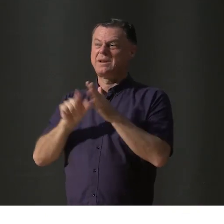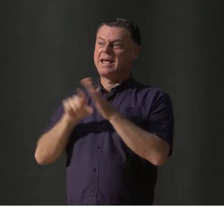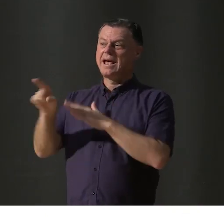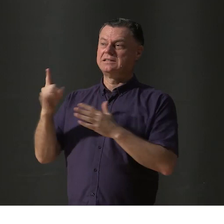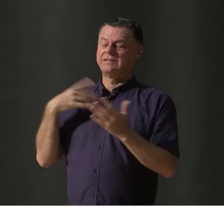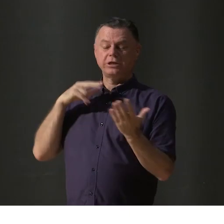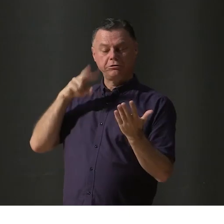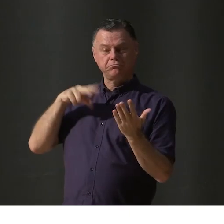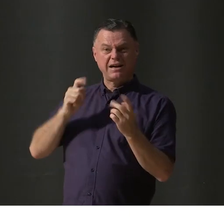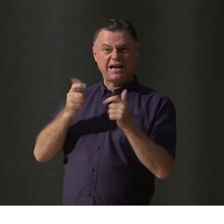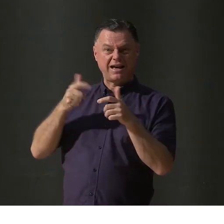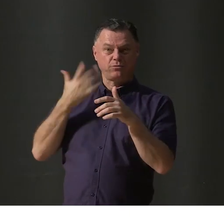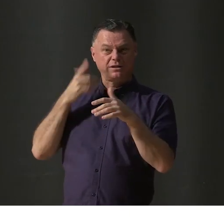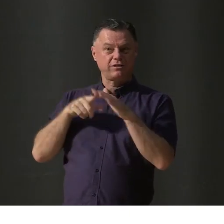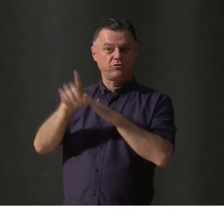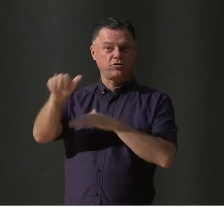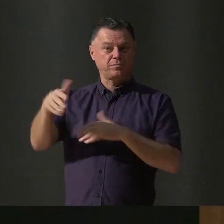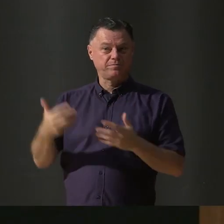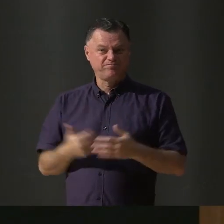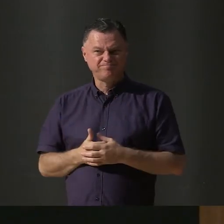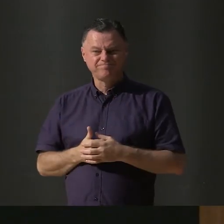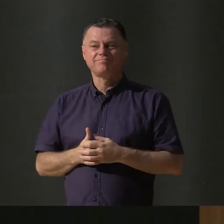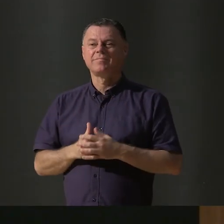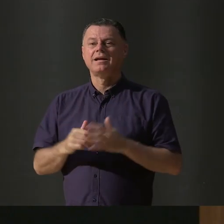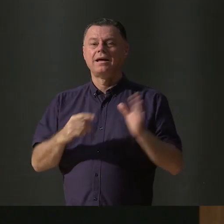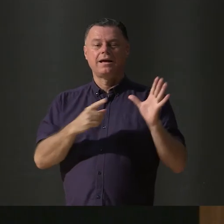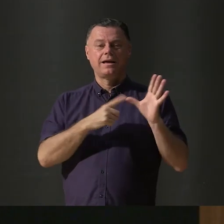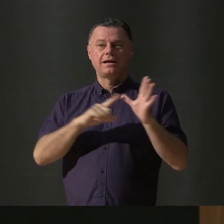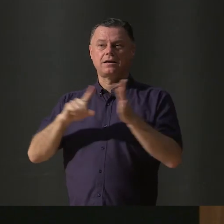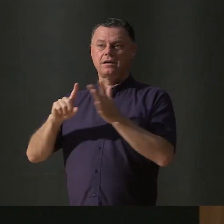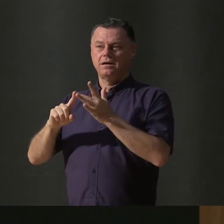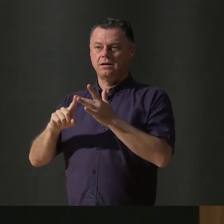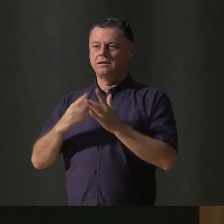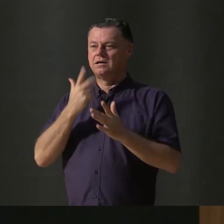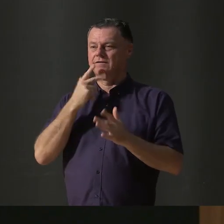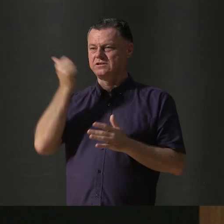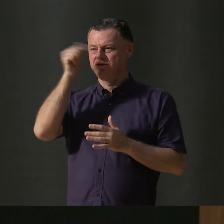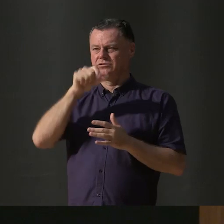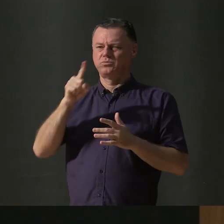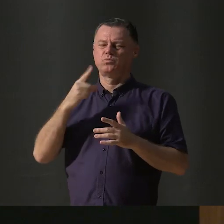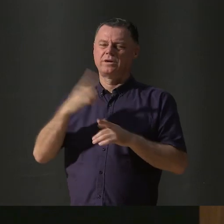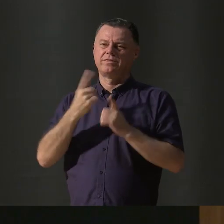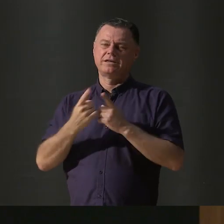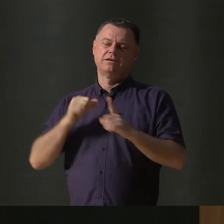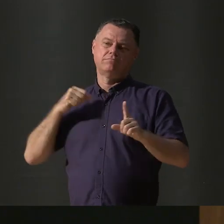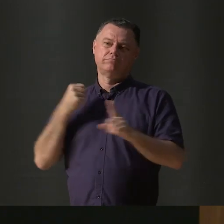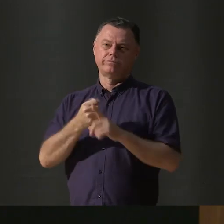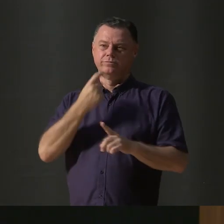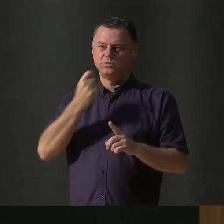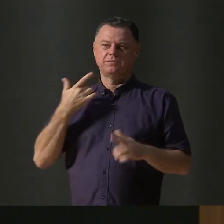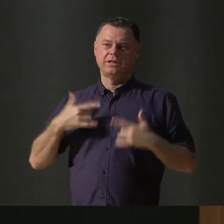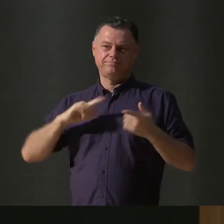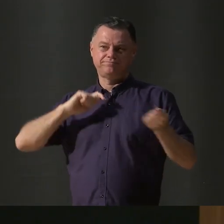new challenges for the museum. Artificial intelligence is one technology that is dramatically changing the